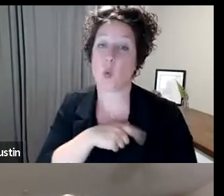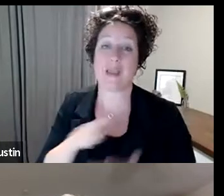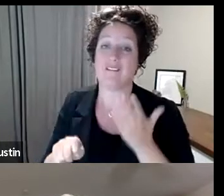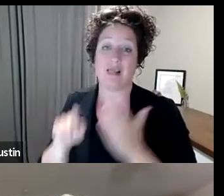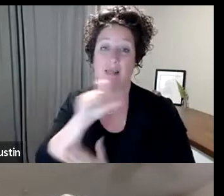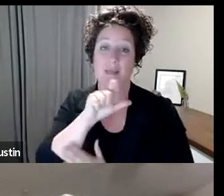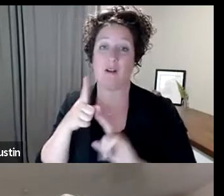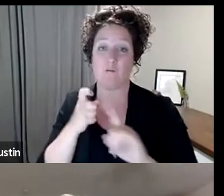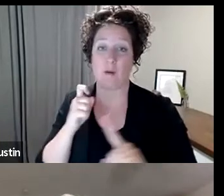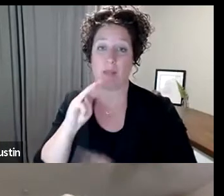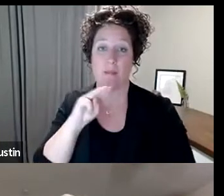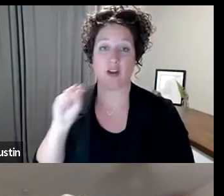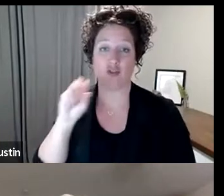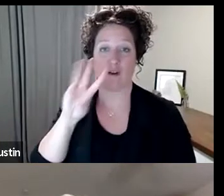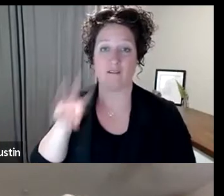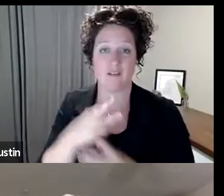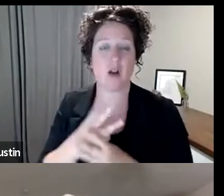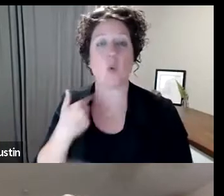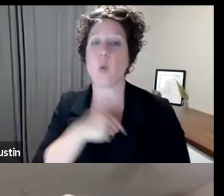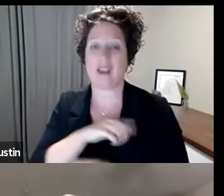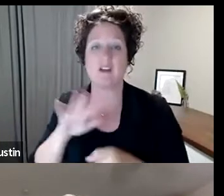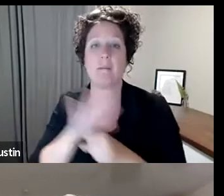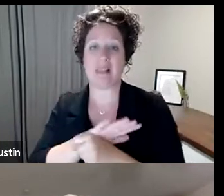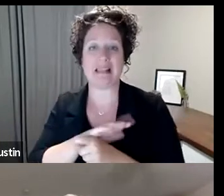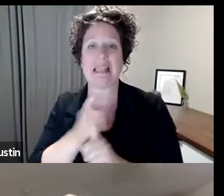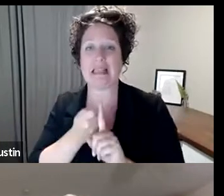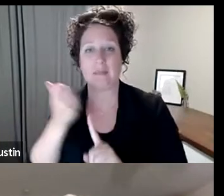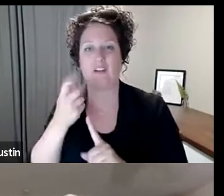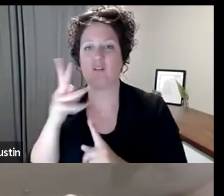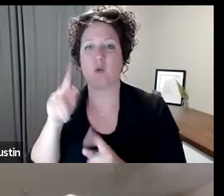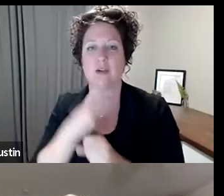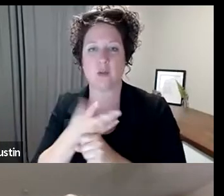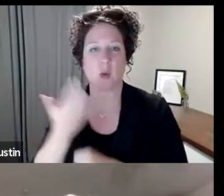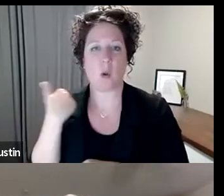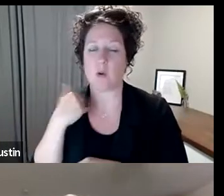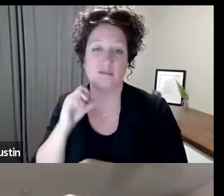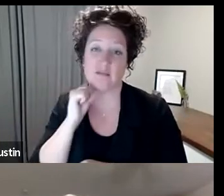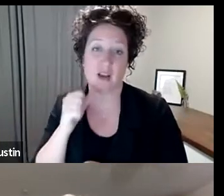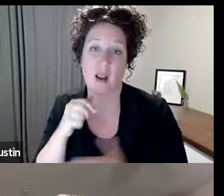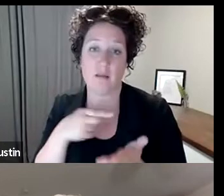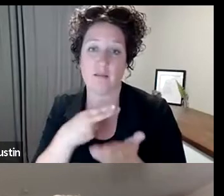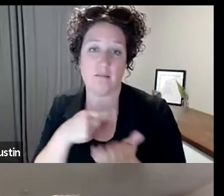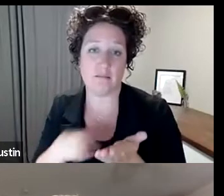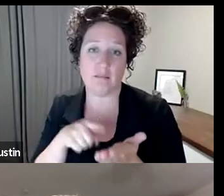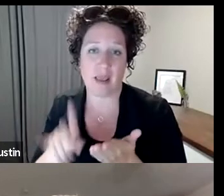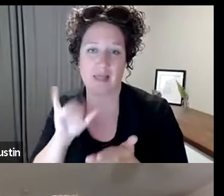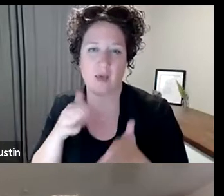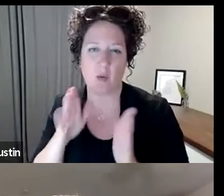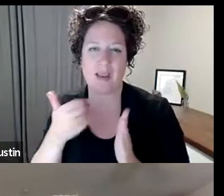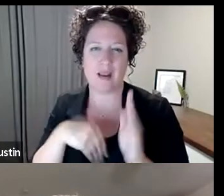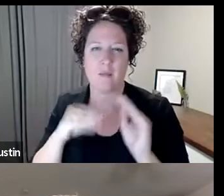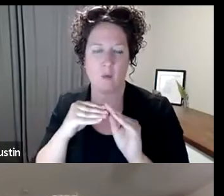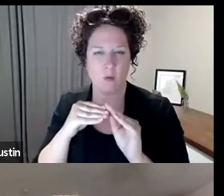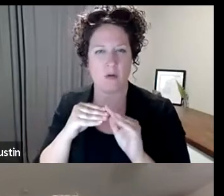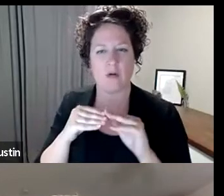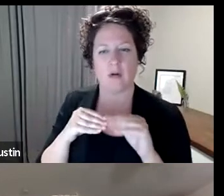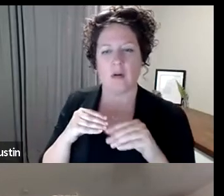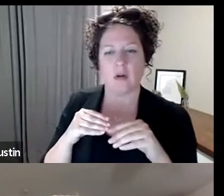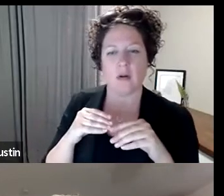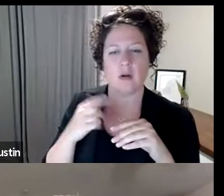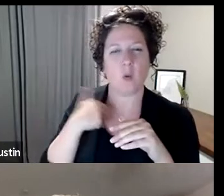from Microsoft environment. We've completely eliminated it a couple of years ago. Bringing people in